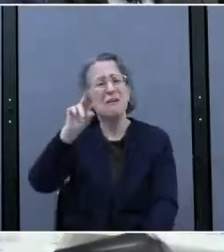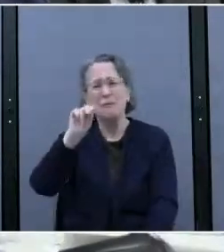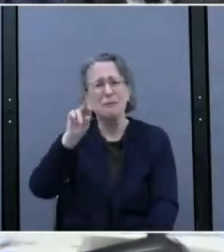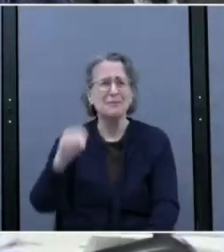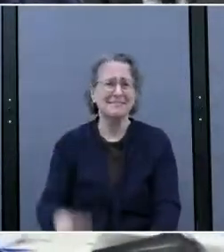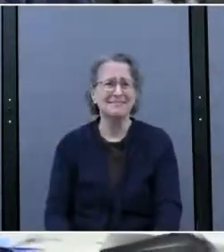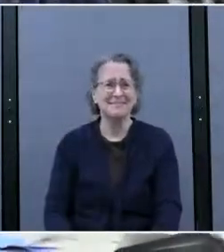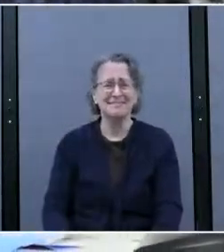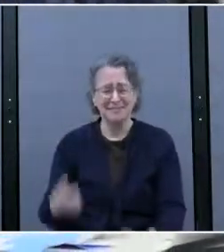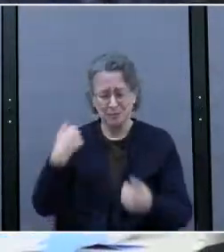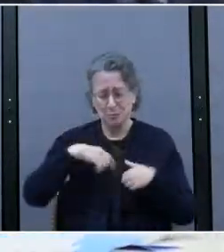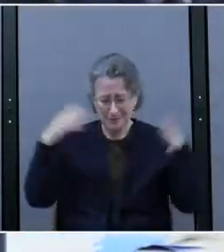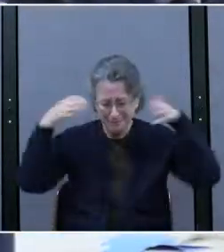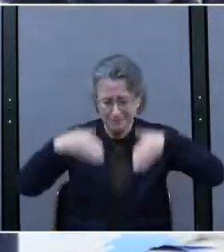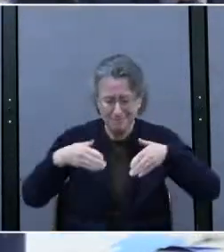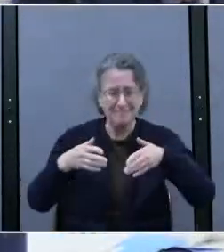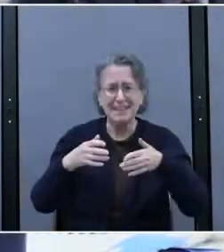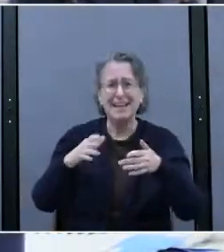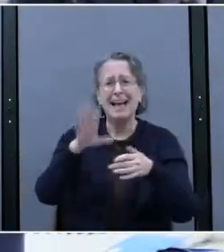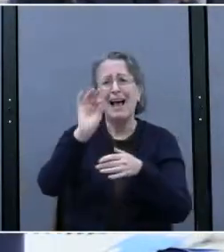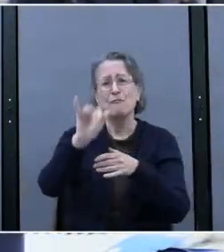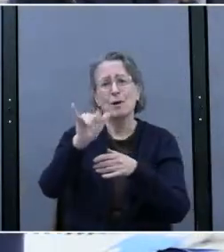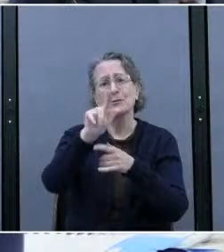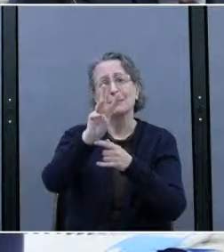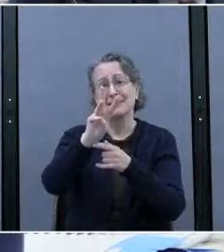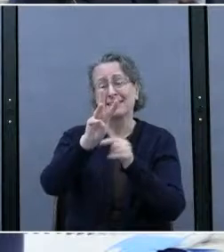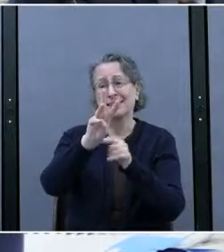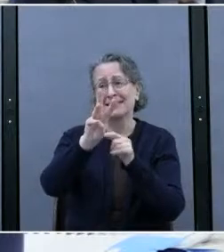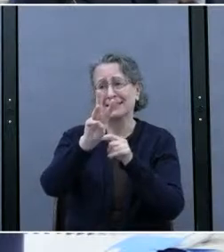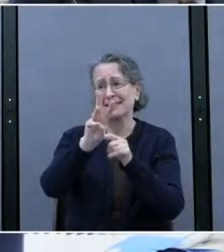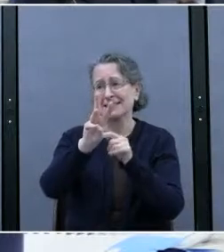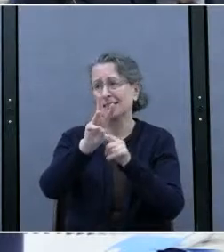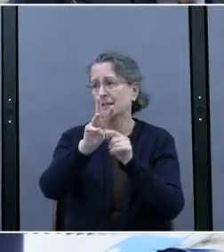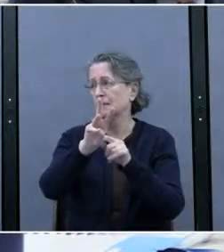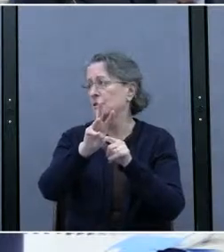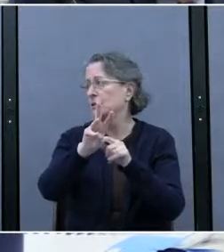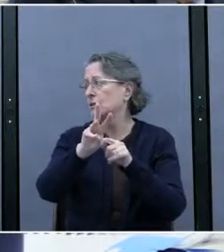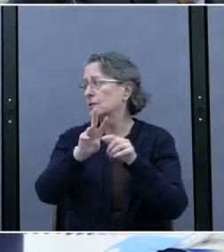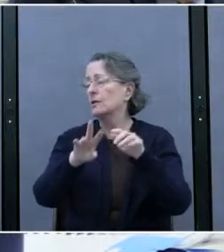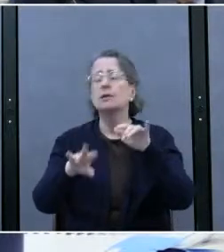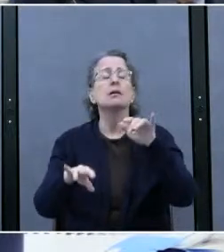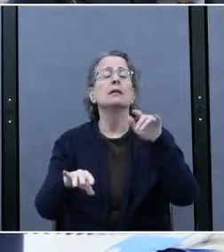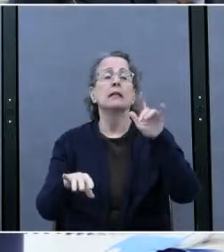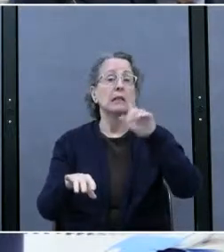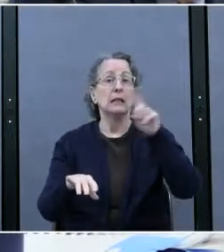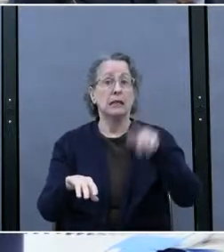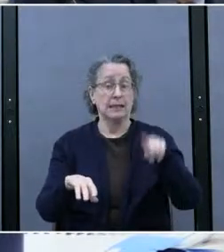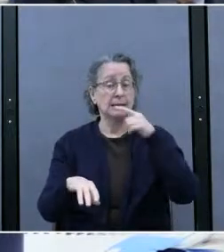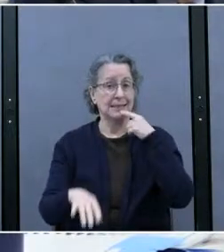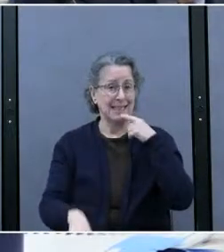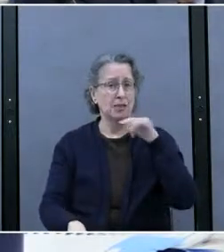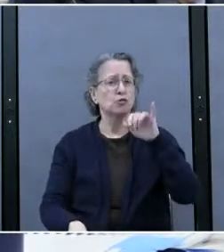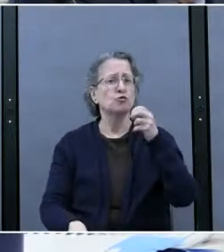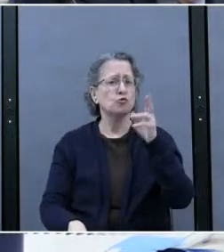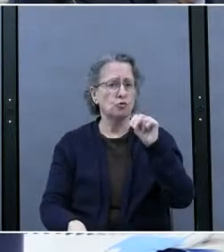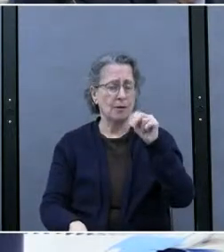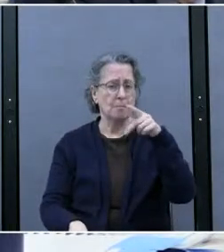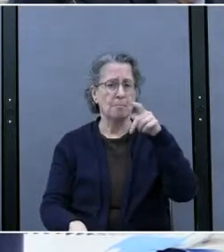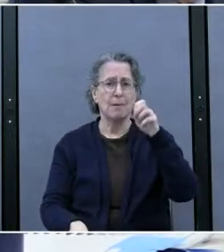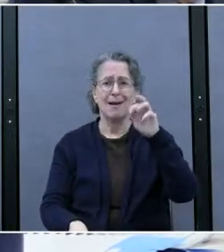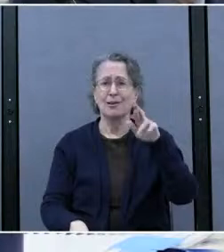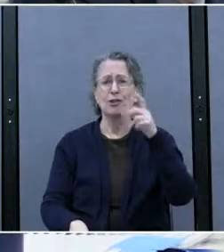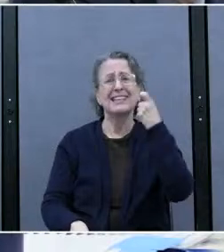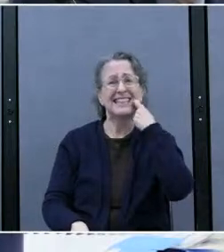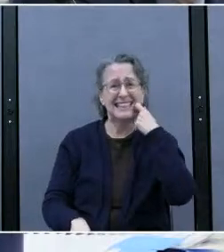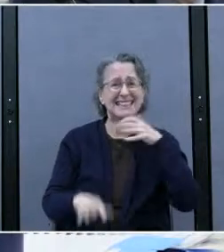has a different recollection, you can let me know. John Potter gave an explanation for that in a recent meeting, and maybe he'd like to